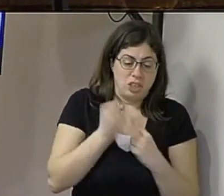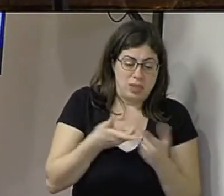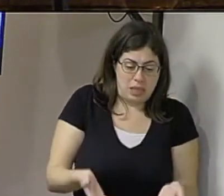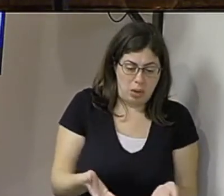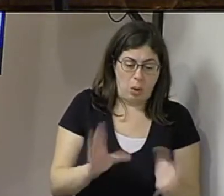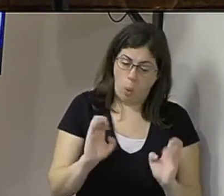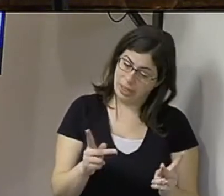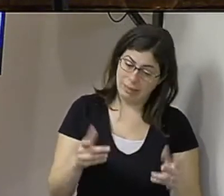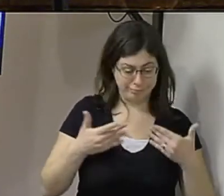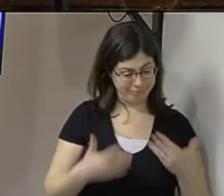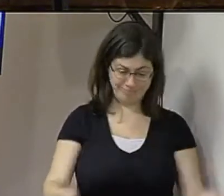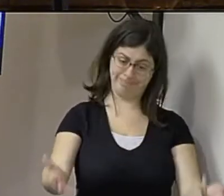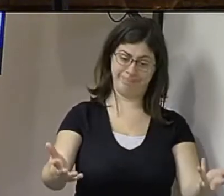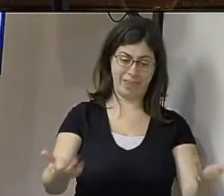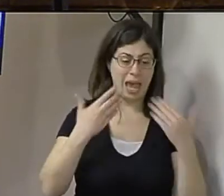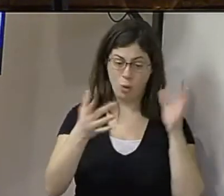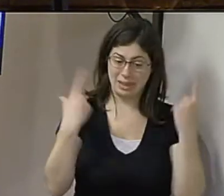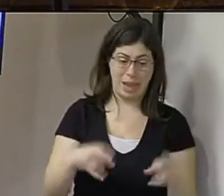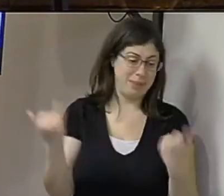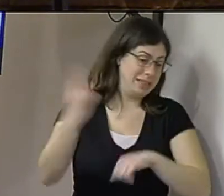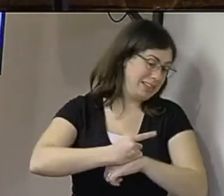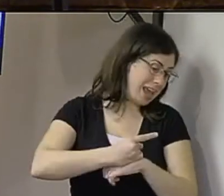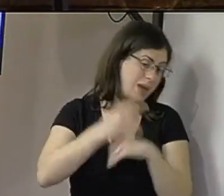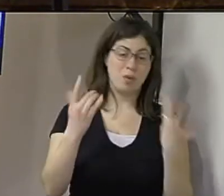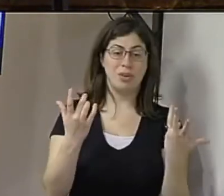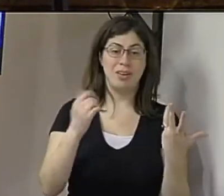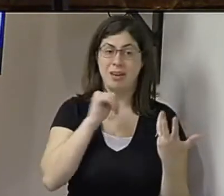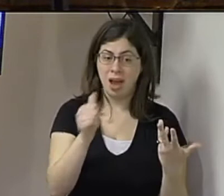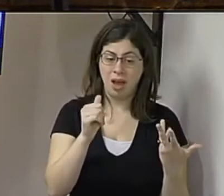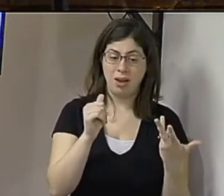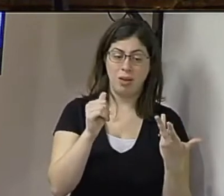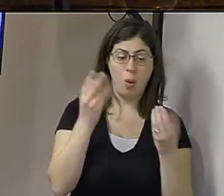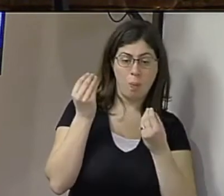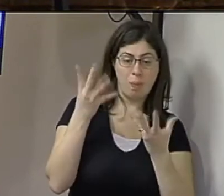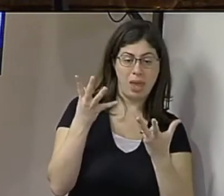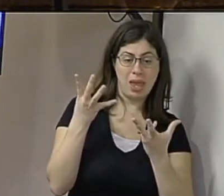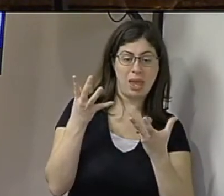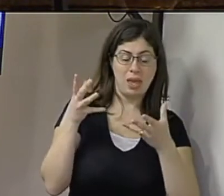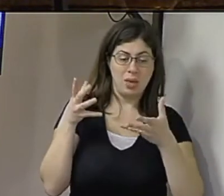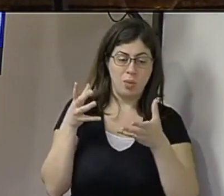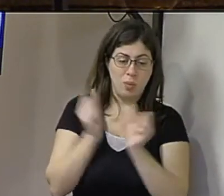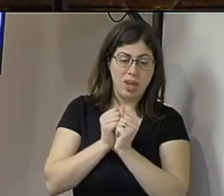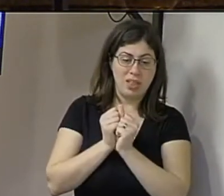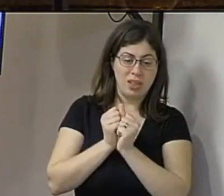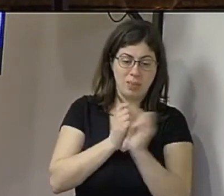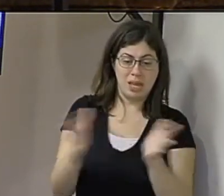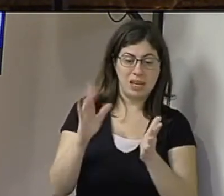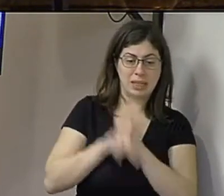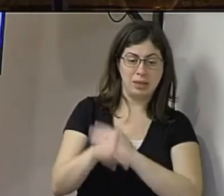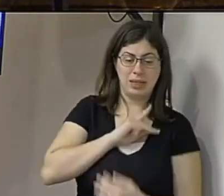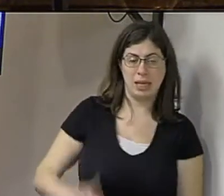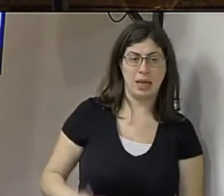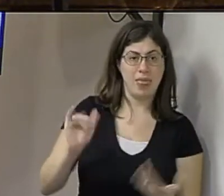literally like, okay, here we go. Like, I don't know what's going to happen. Today, we're going to not be complicit in a plot to kill the king. That's what we're going to do today.